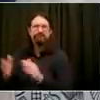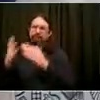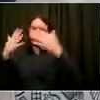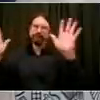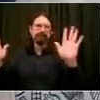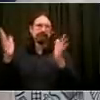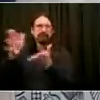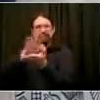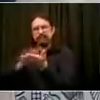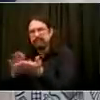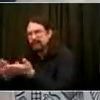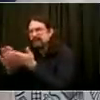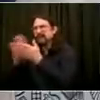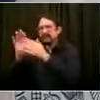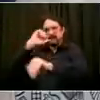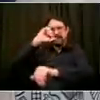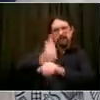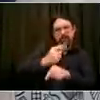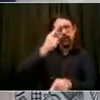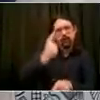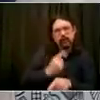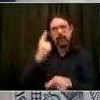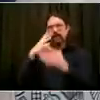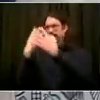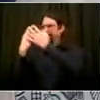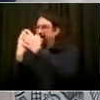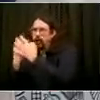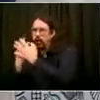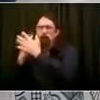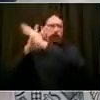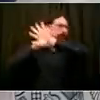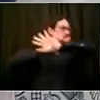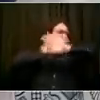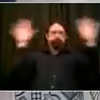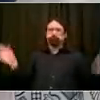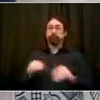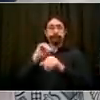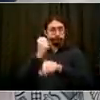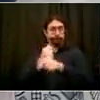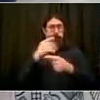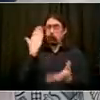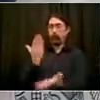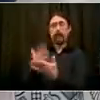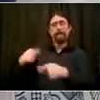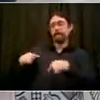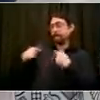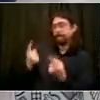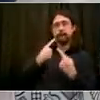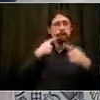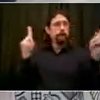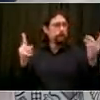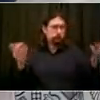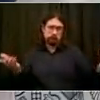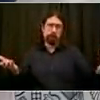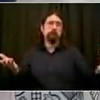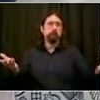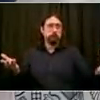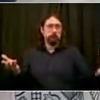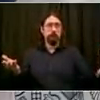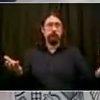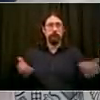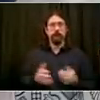this second wave. We are pausing. We are resetting the equation. We need to come to a new agreement with